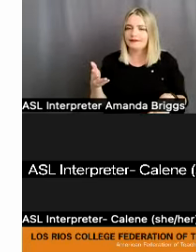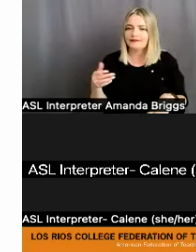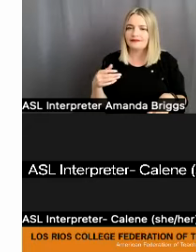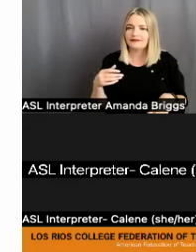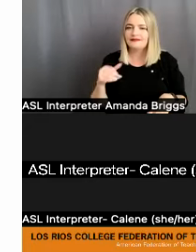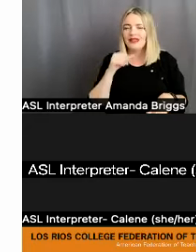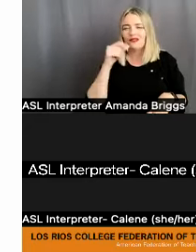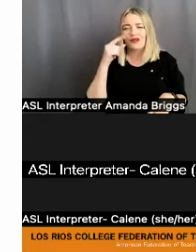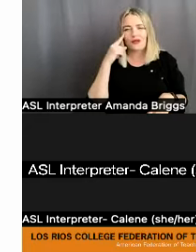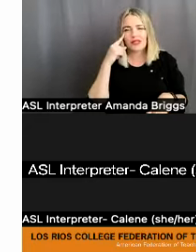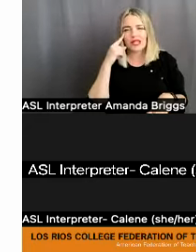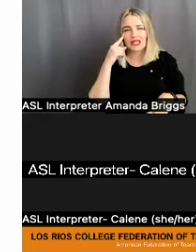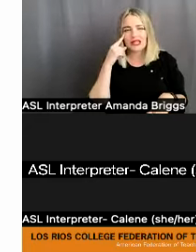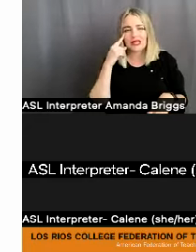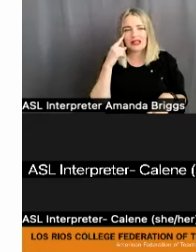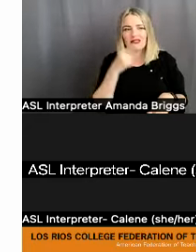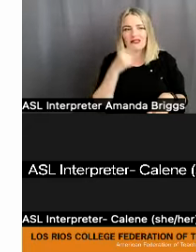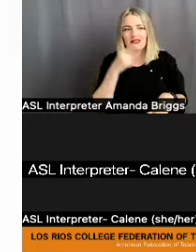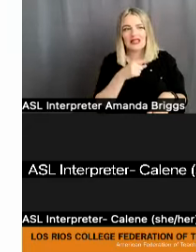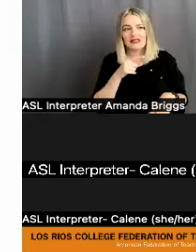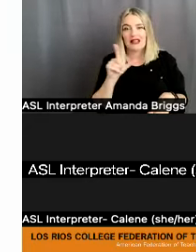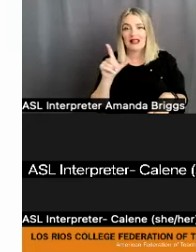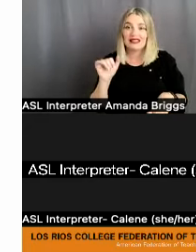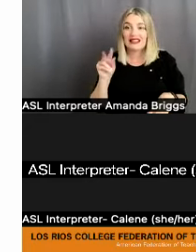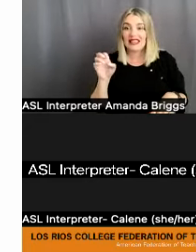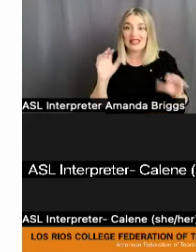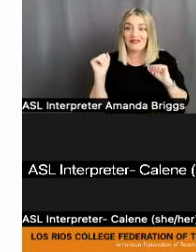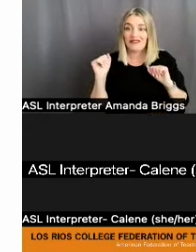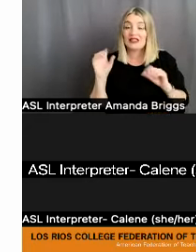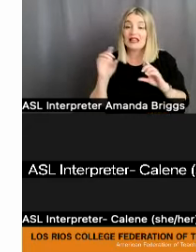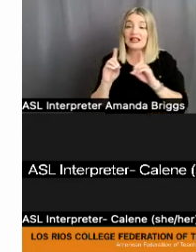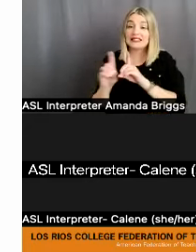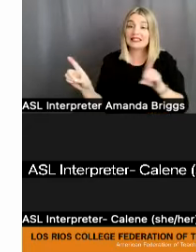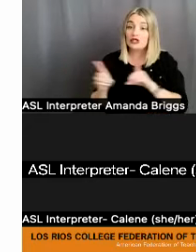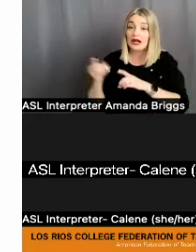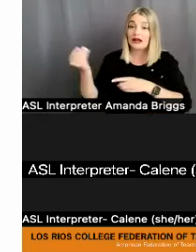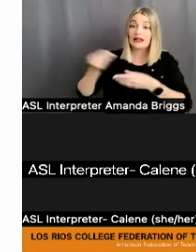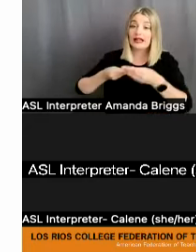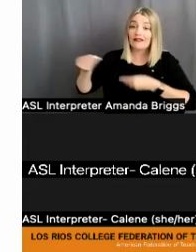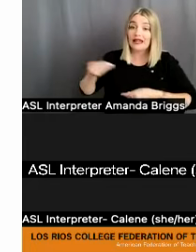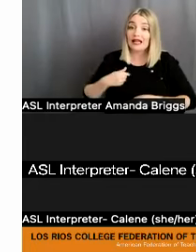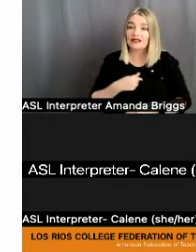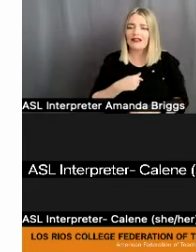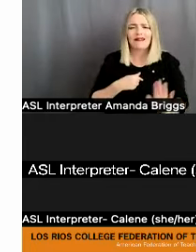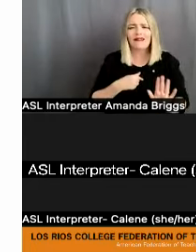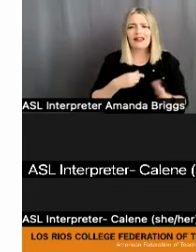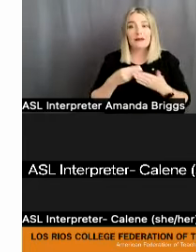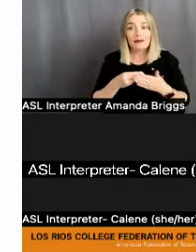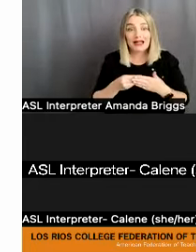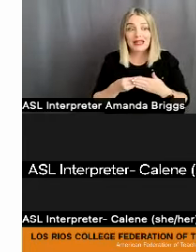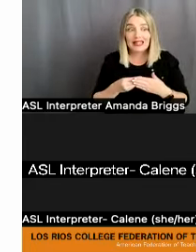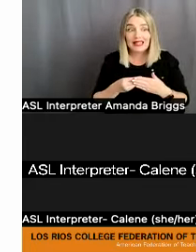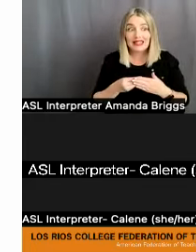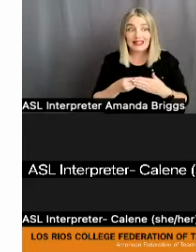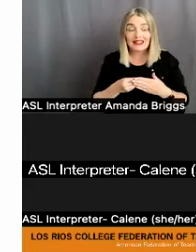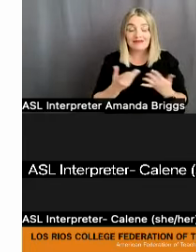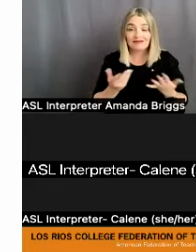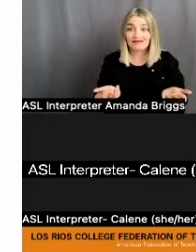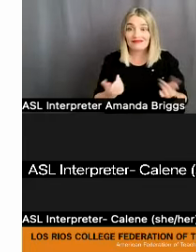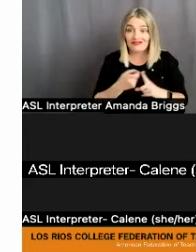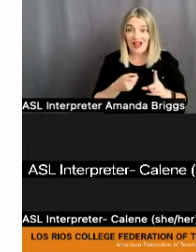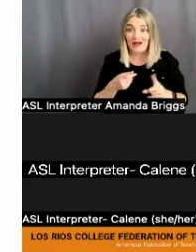Don't think that it's these leaves are the district just handing us these leaves. The money for these leaves actually effectively